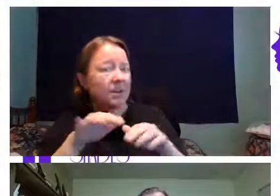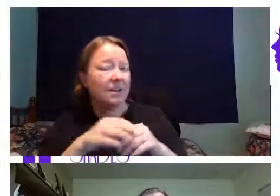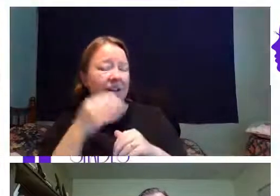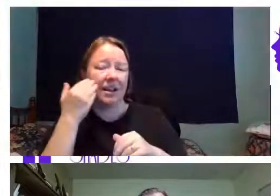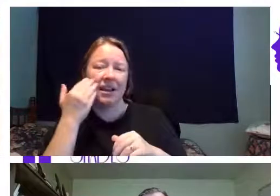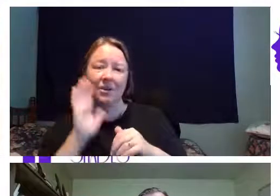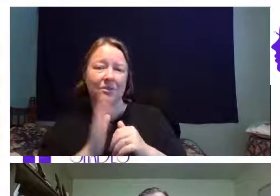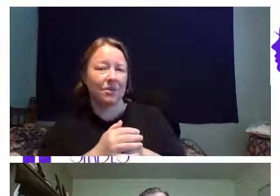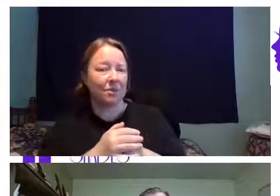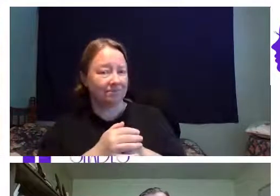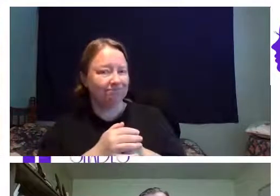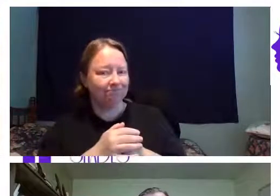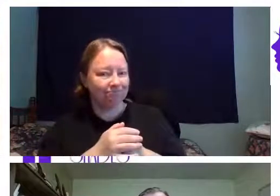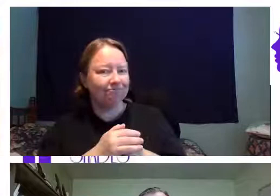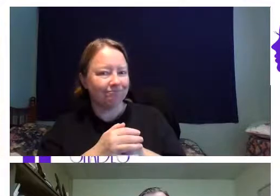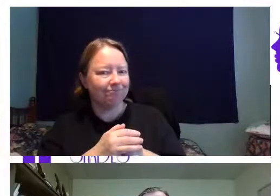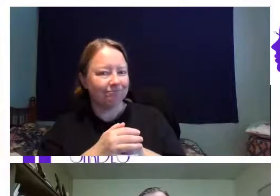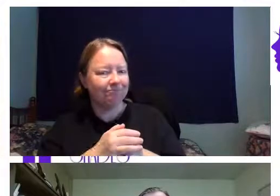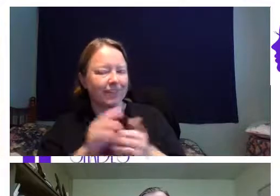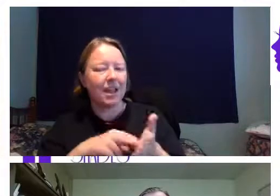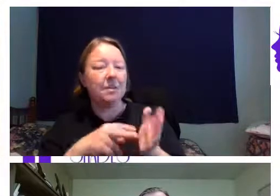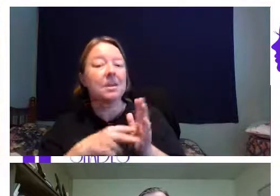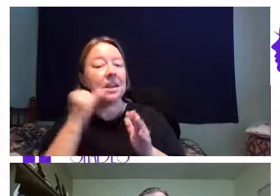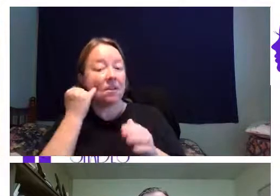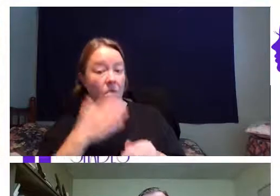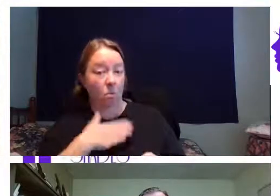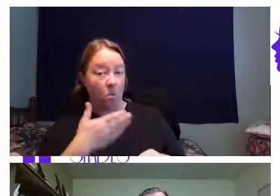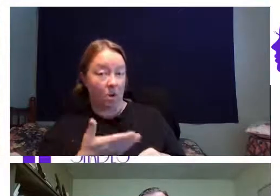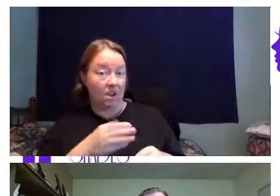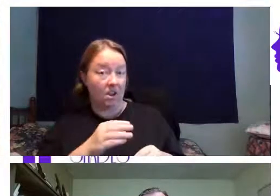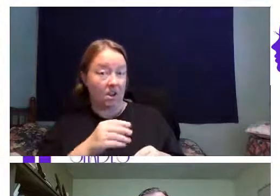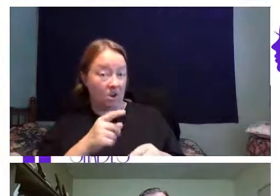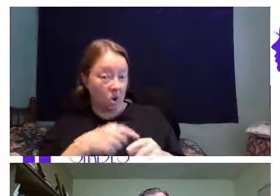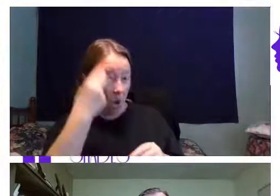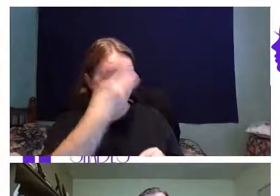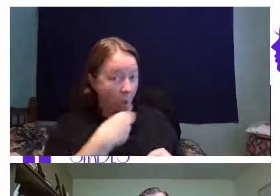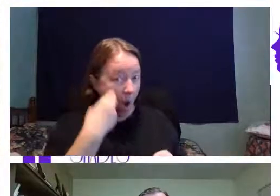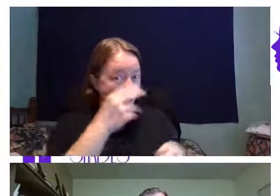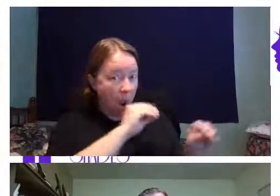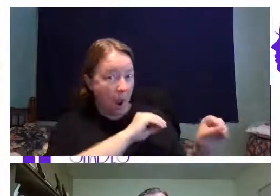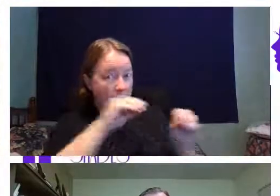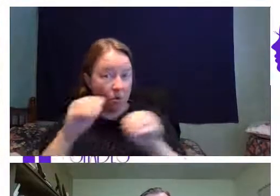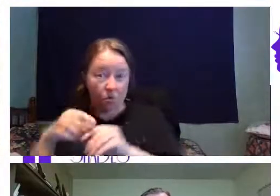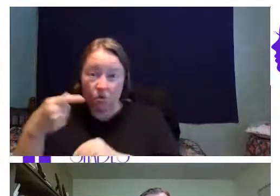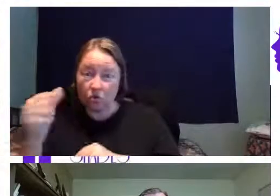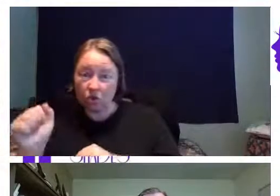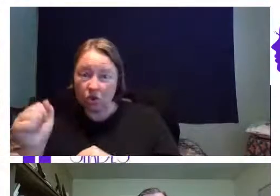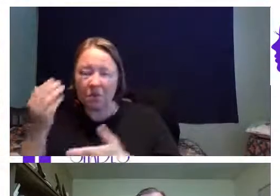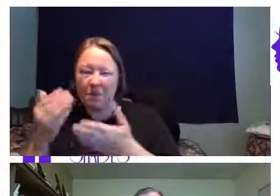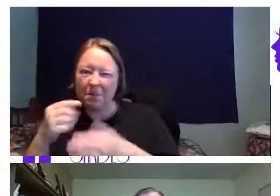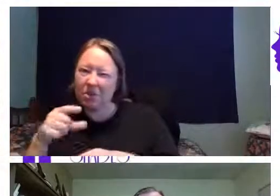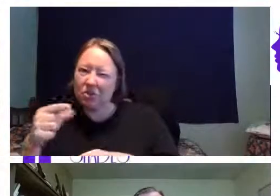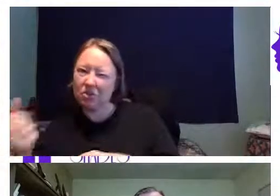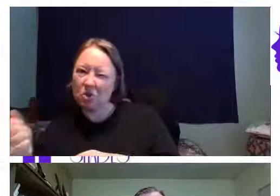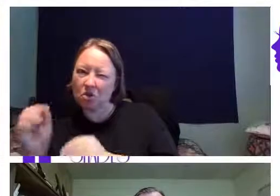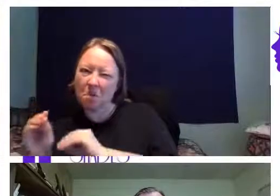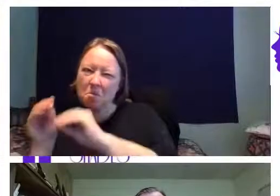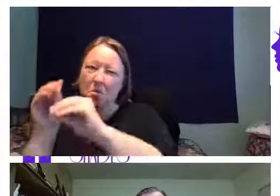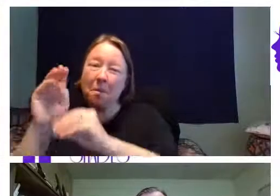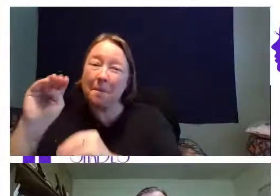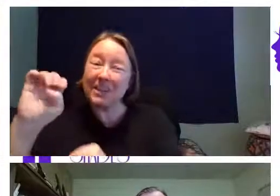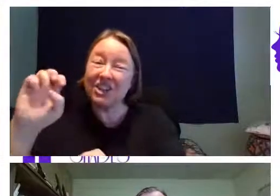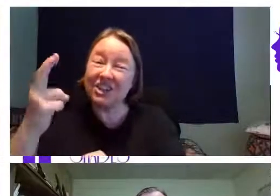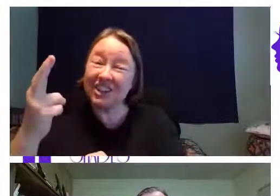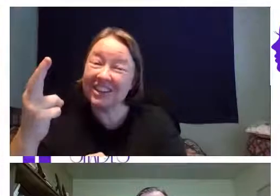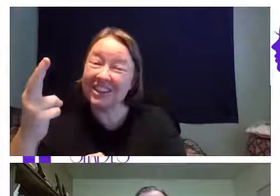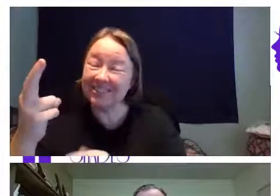know. Yeah. I mean, if you're willing to move from Hawaii to Georgia, maybe Georgia to Michigan's next. I'm just saying.